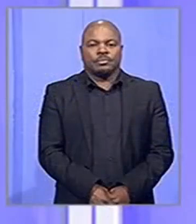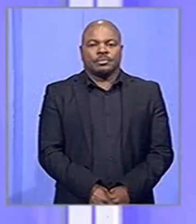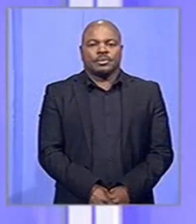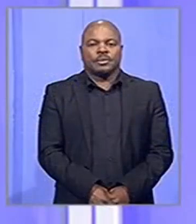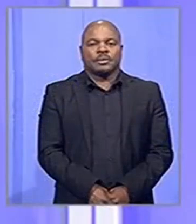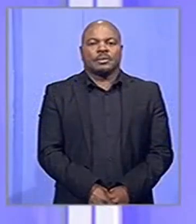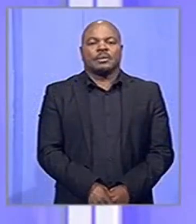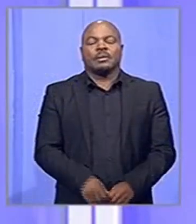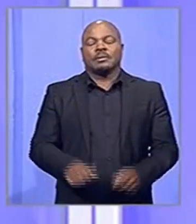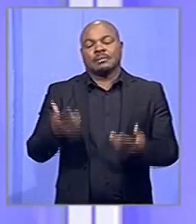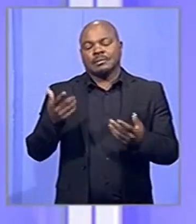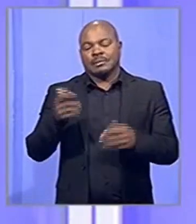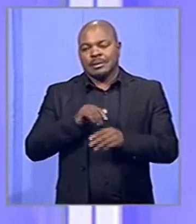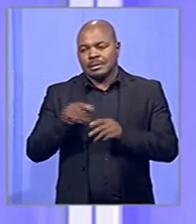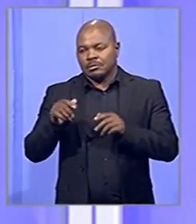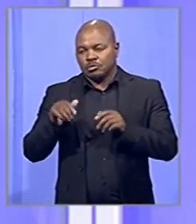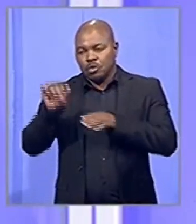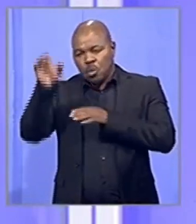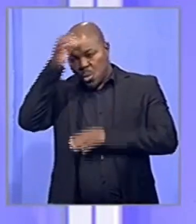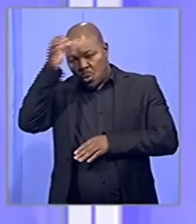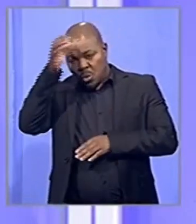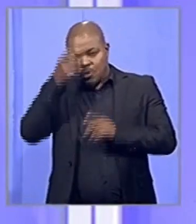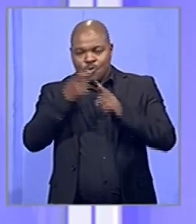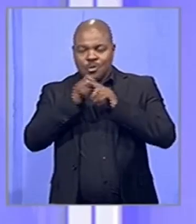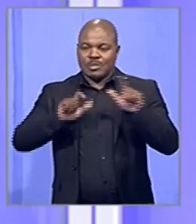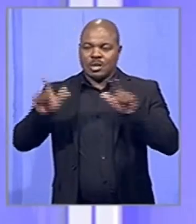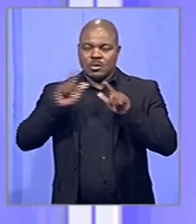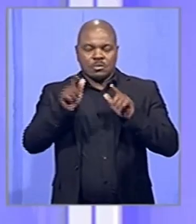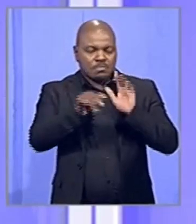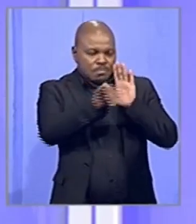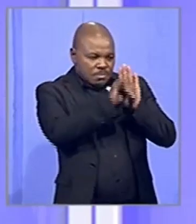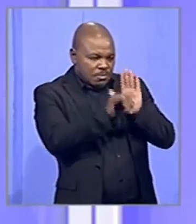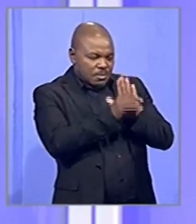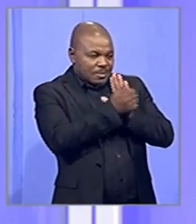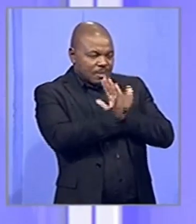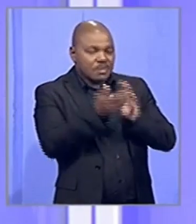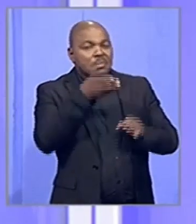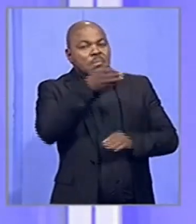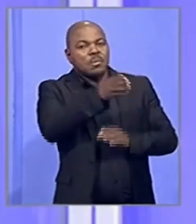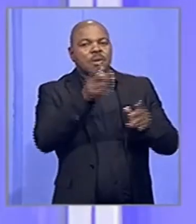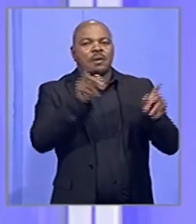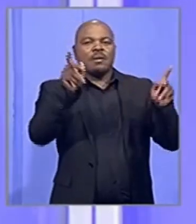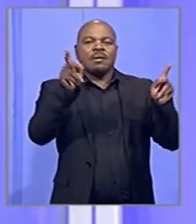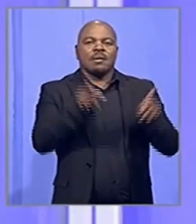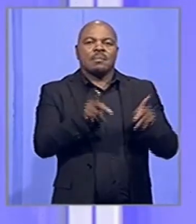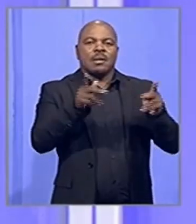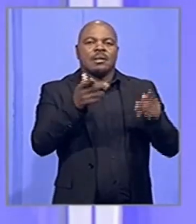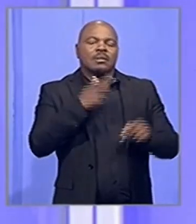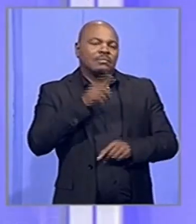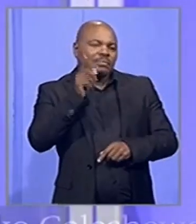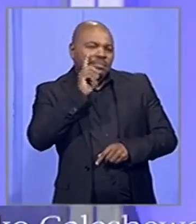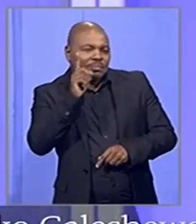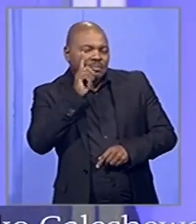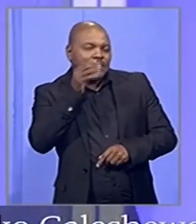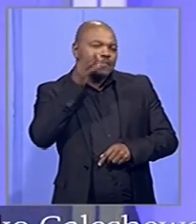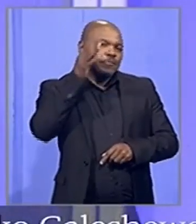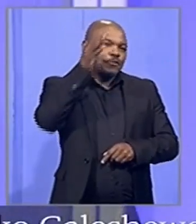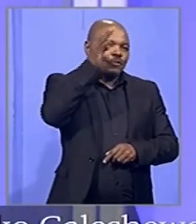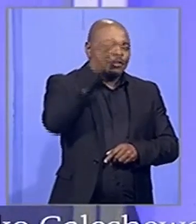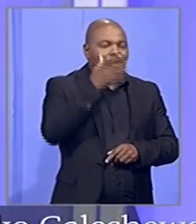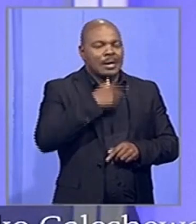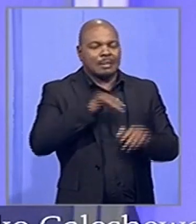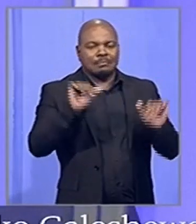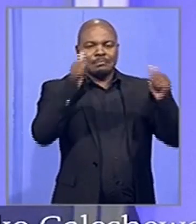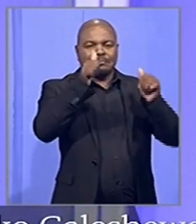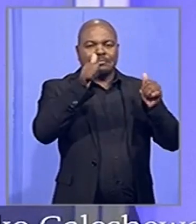Ba gotlisi ba utulang talente ba Mamelodi Sundowns so ba hlotse le tshiare lohle Galeshiwe Kimberley ho sibulla naledi tsa kamoso ba